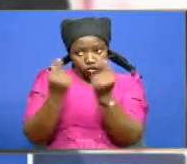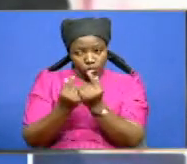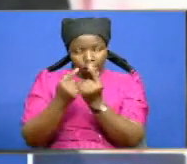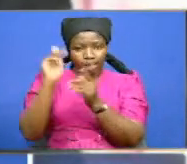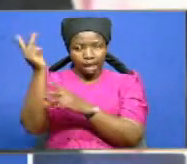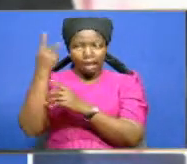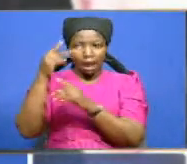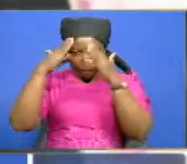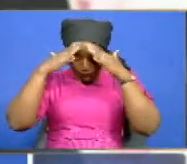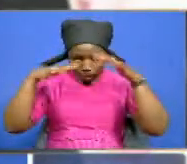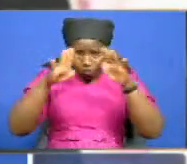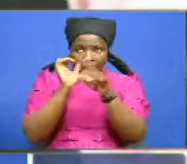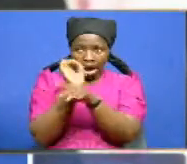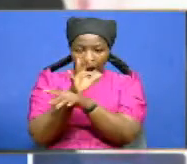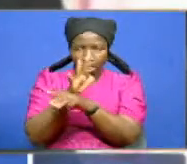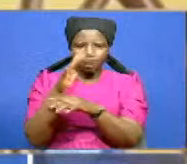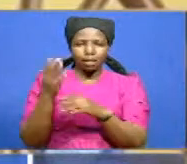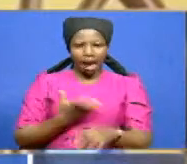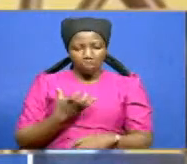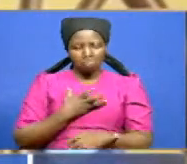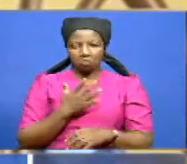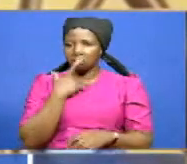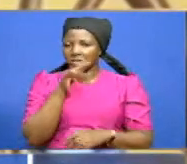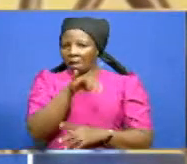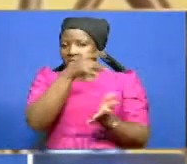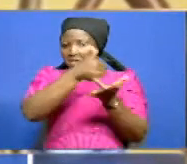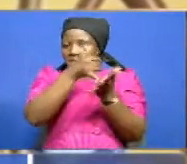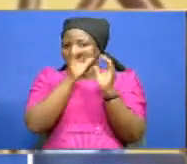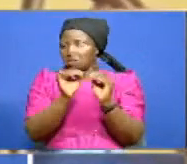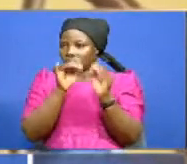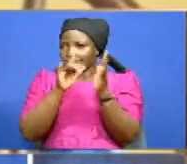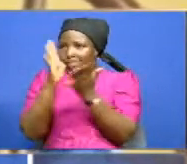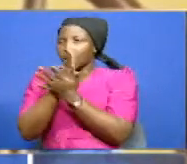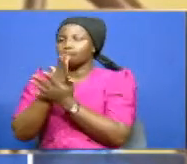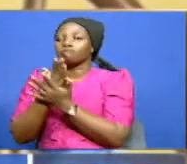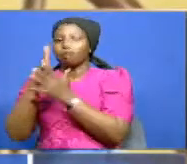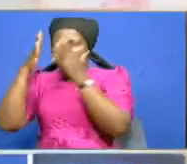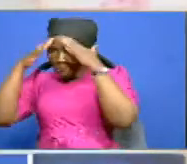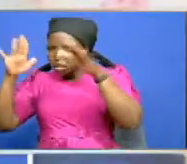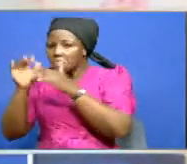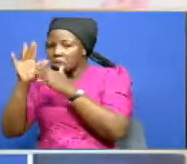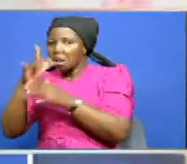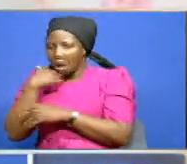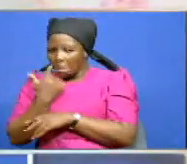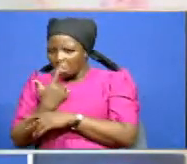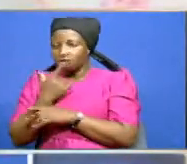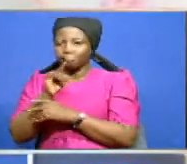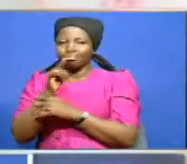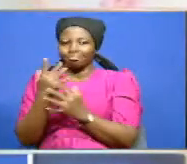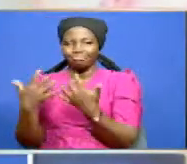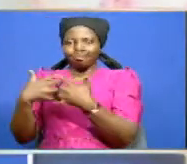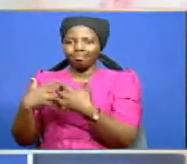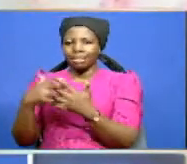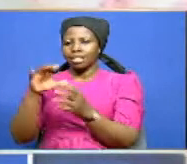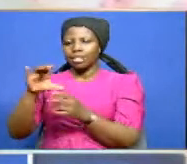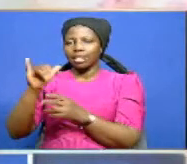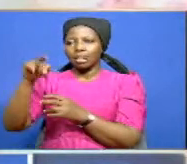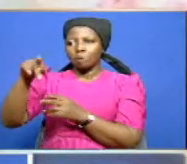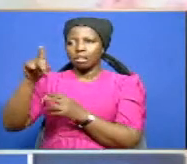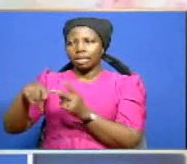Council, has distanced itself from the stand made by a cross-section of Muslim clerics aligned to NAMLEF and CIPK, who